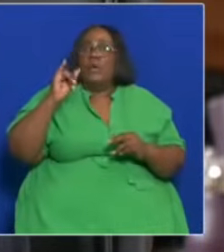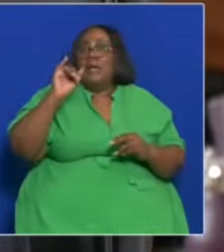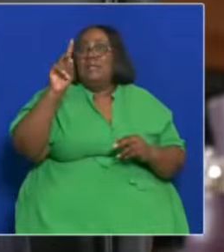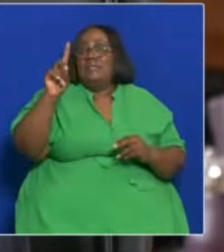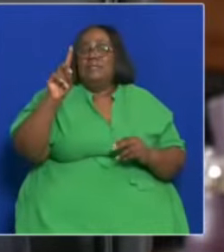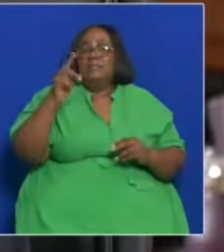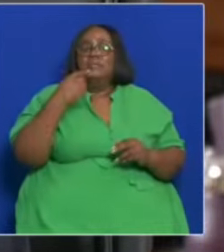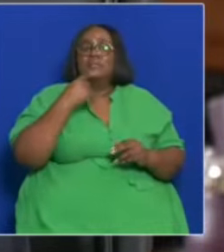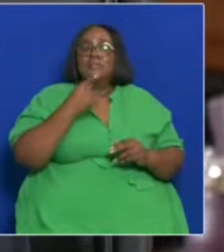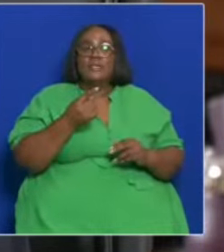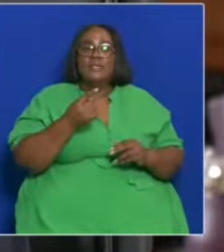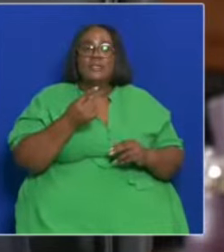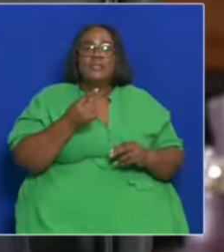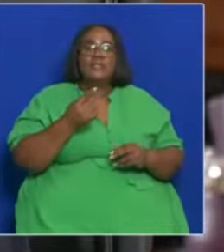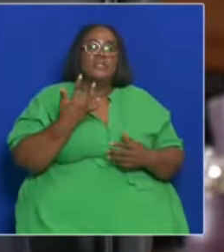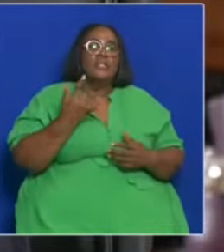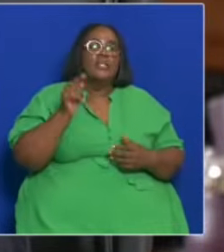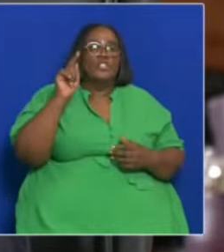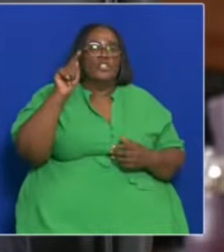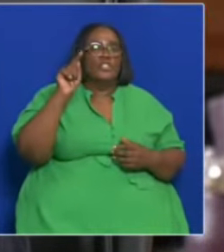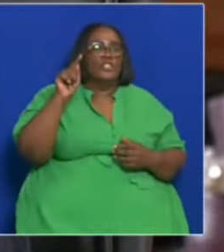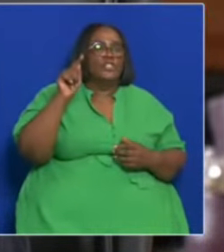she would do so